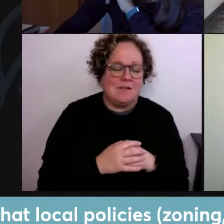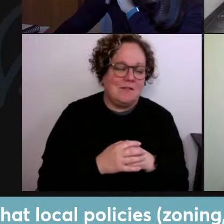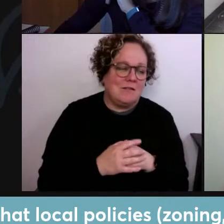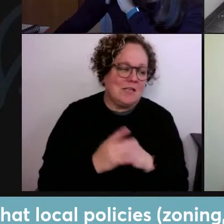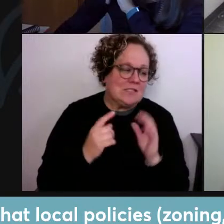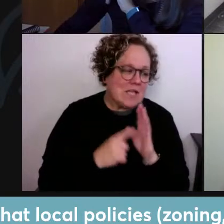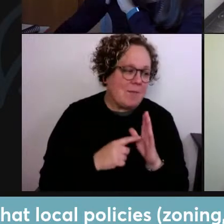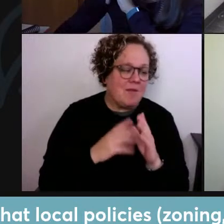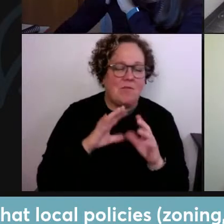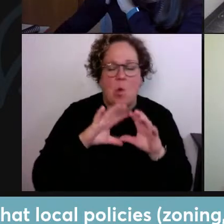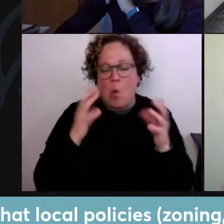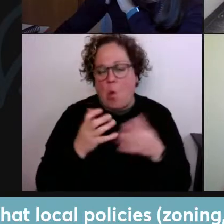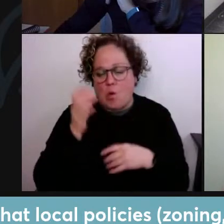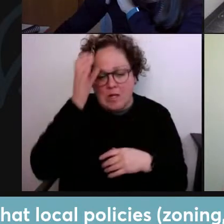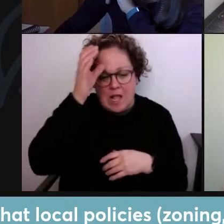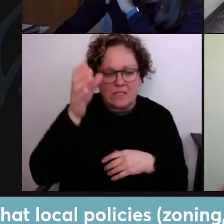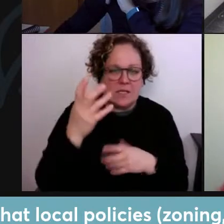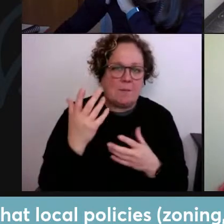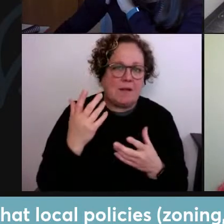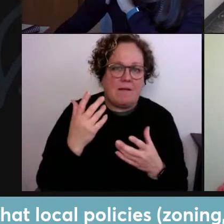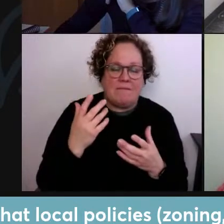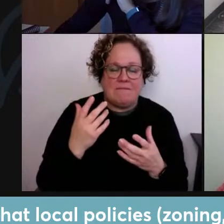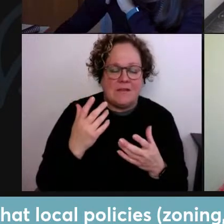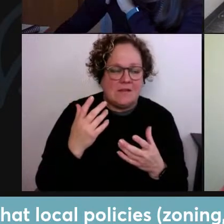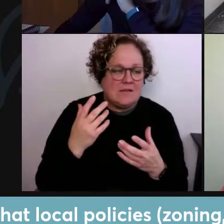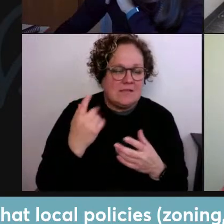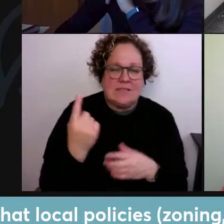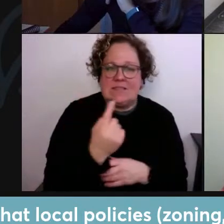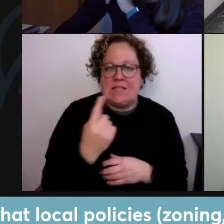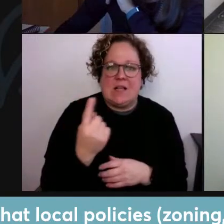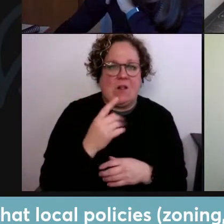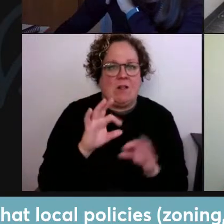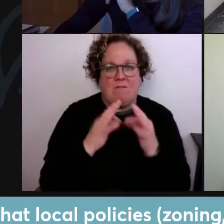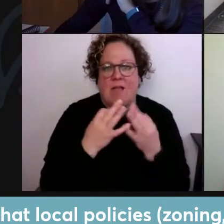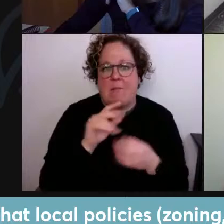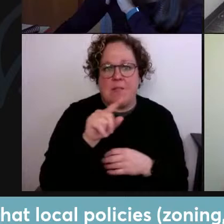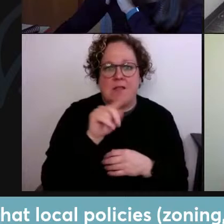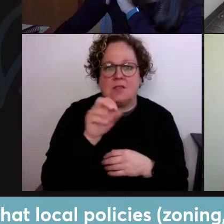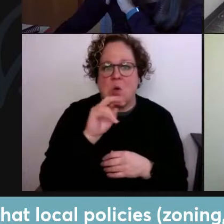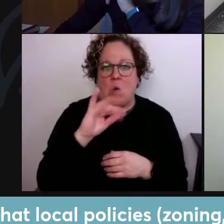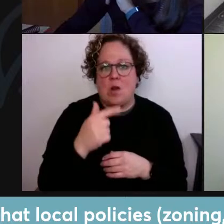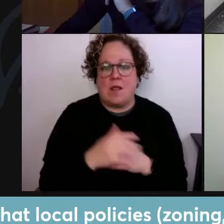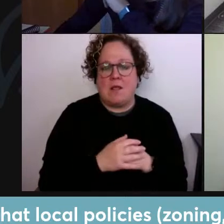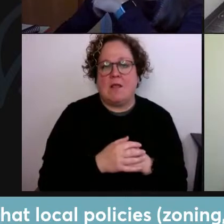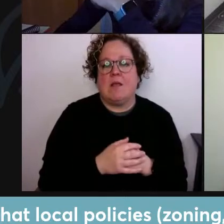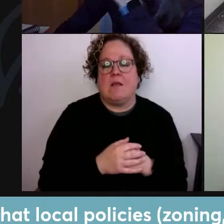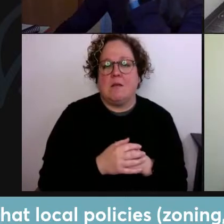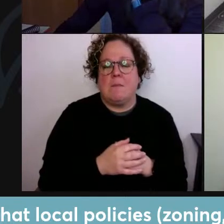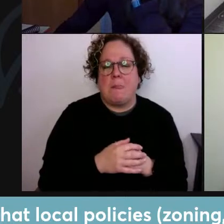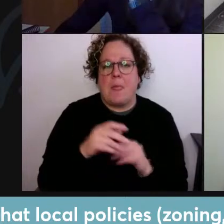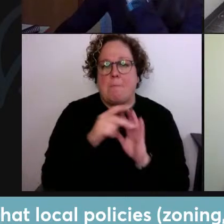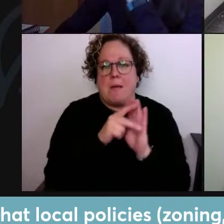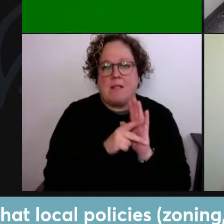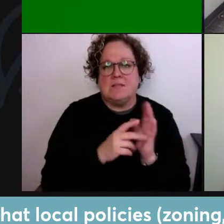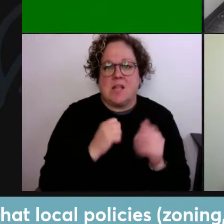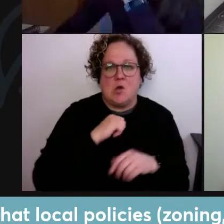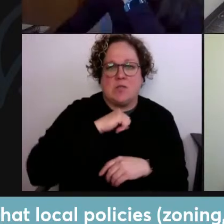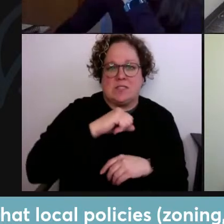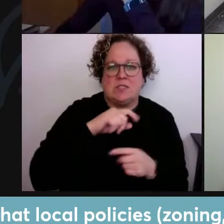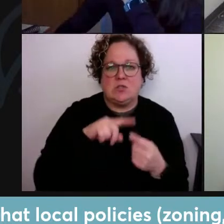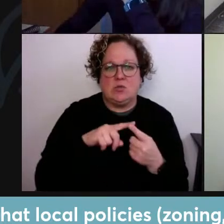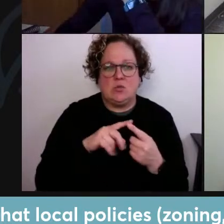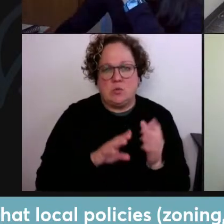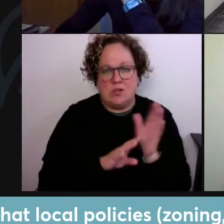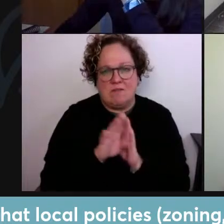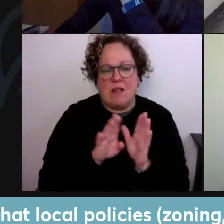of single family zoning. And so policies that are resistant to the development